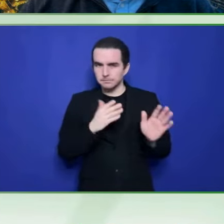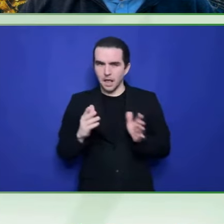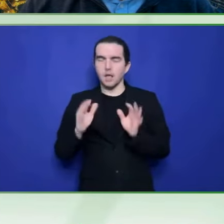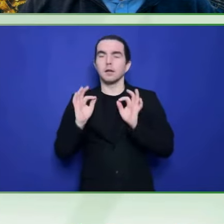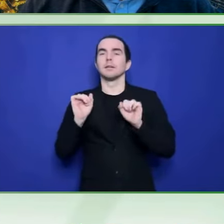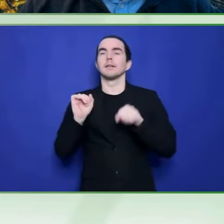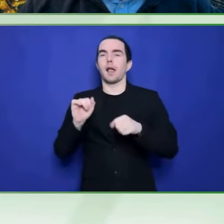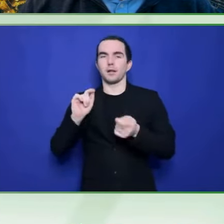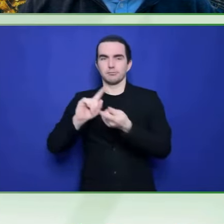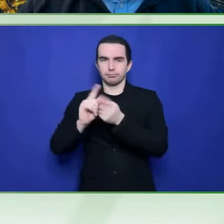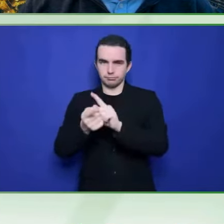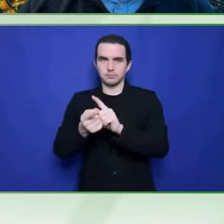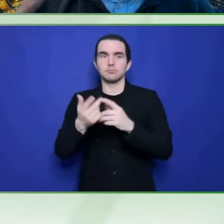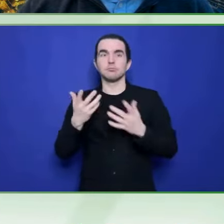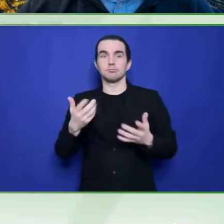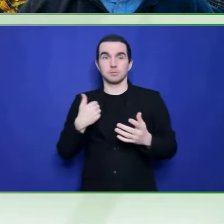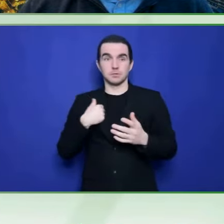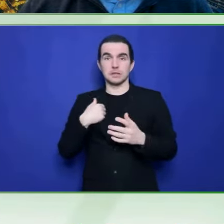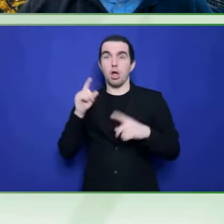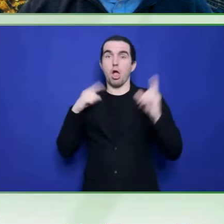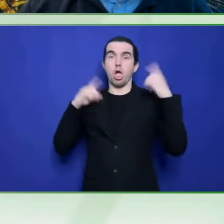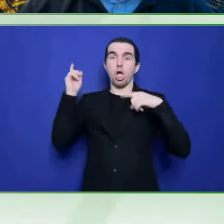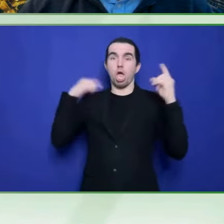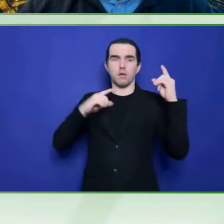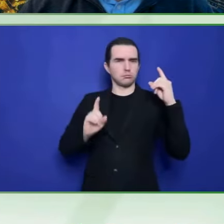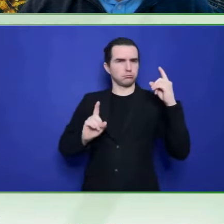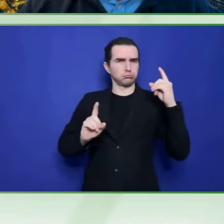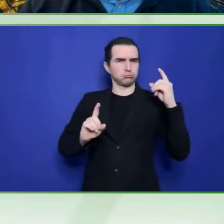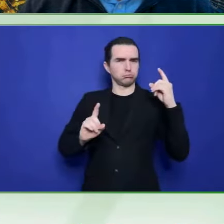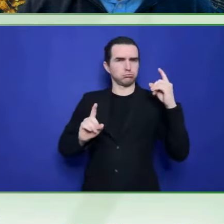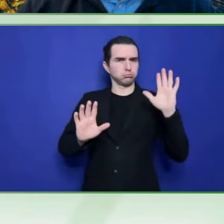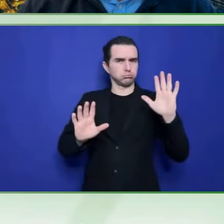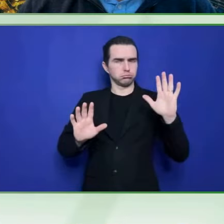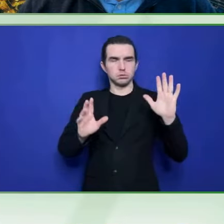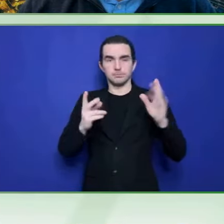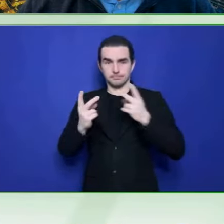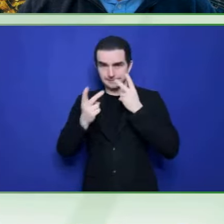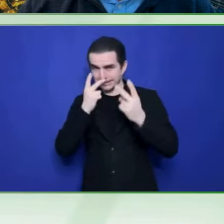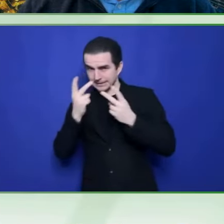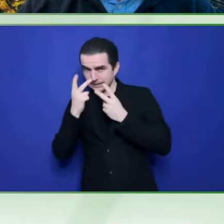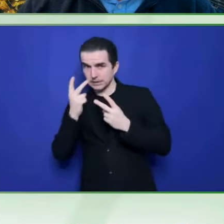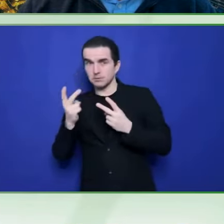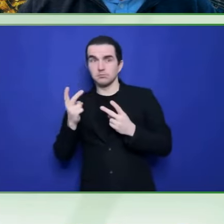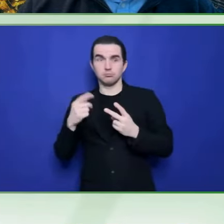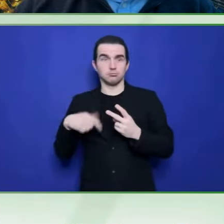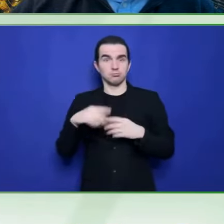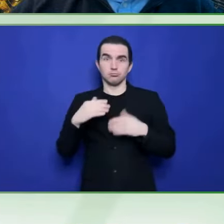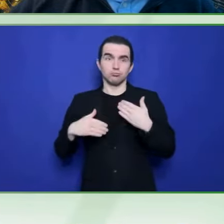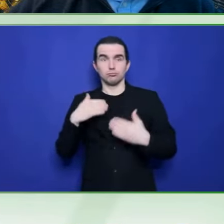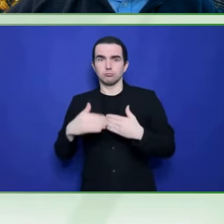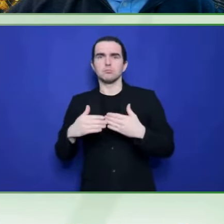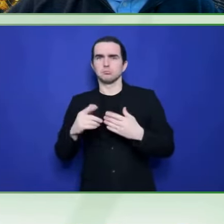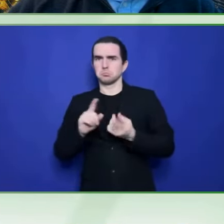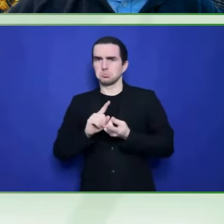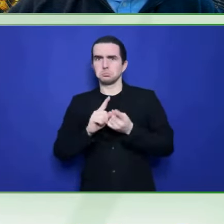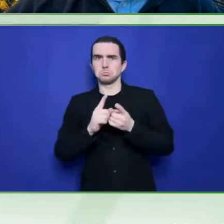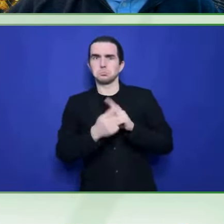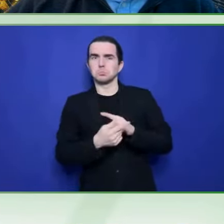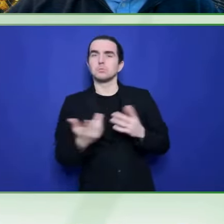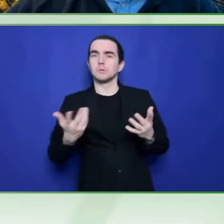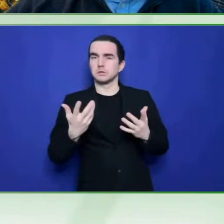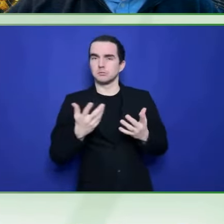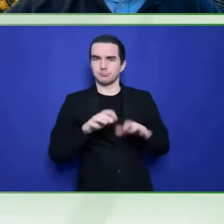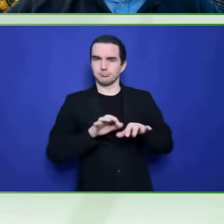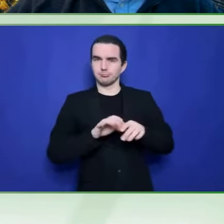that the metaverse will replace public transportation, but the digital world is where I see some of the greatest advances coming